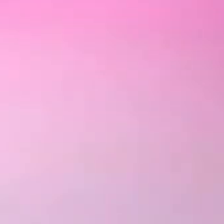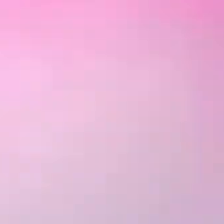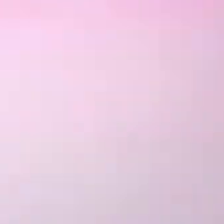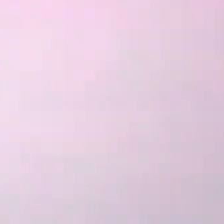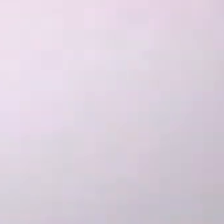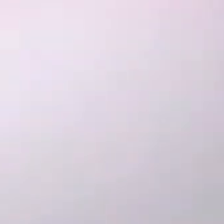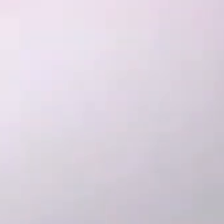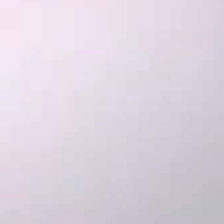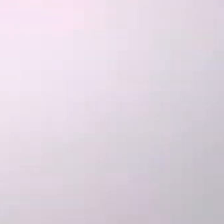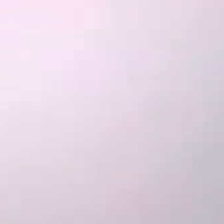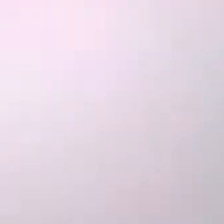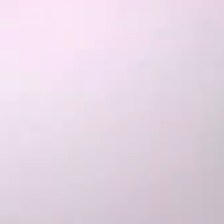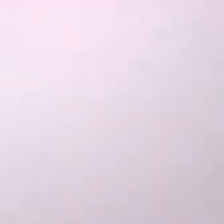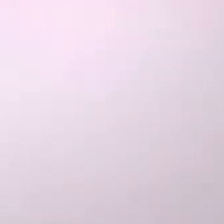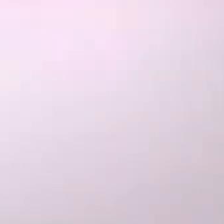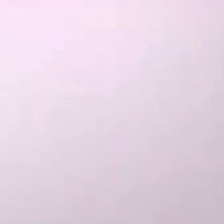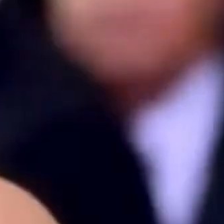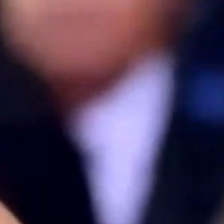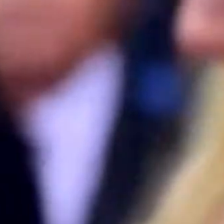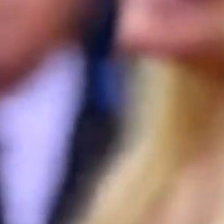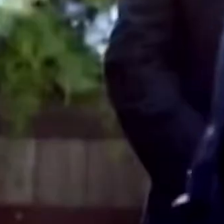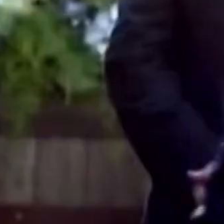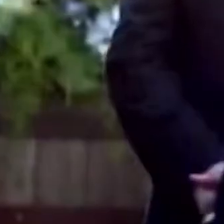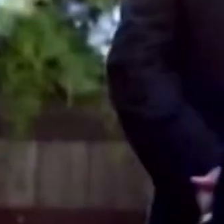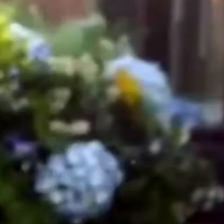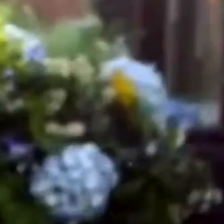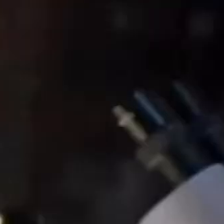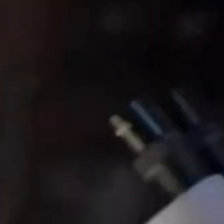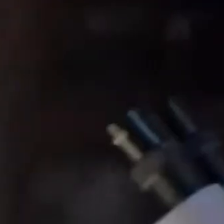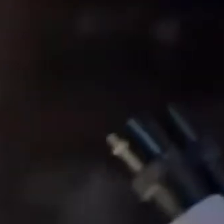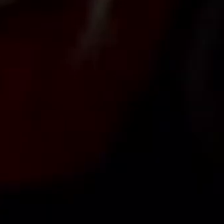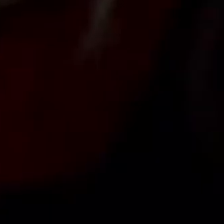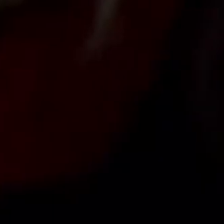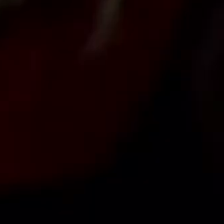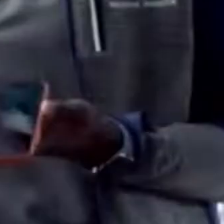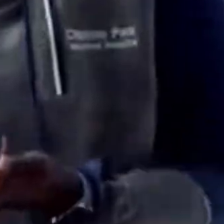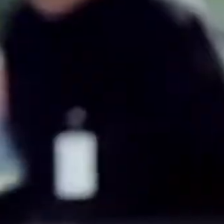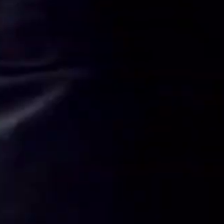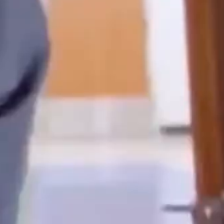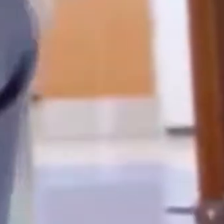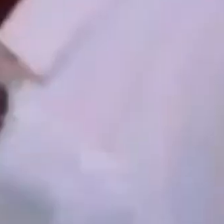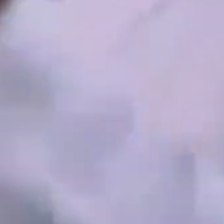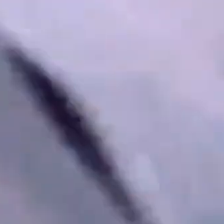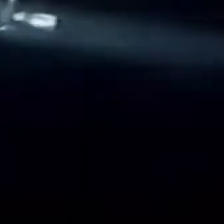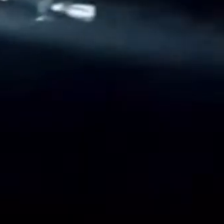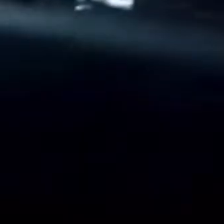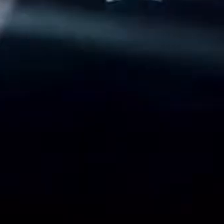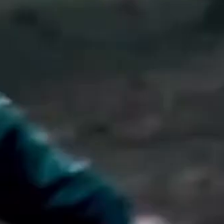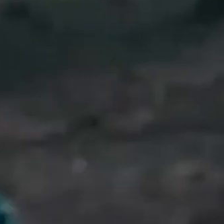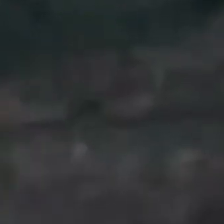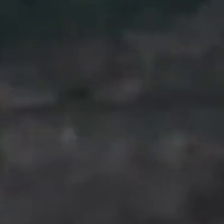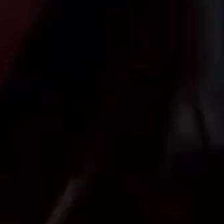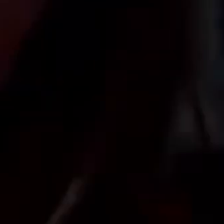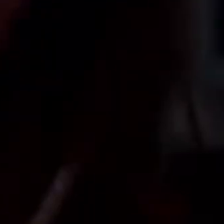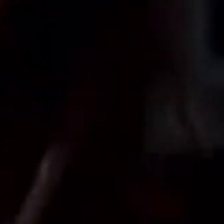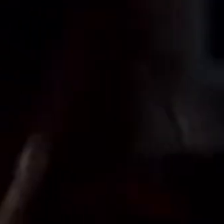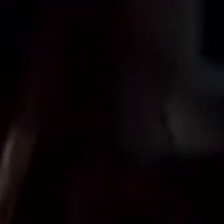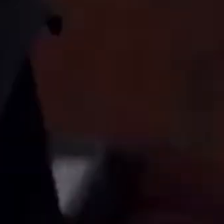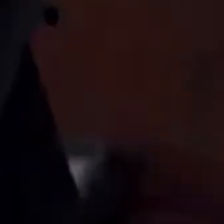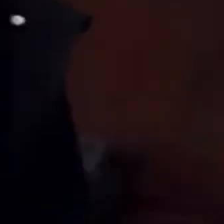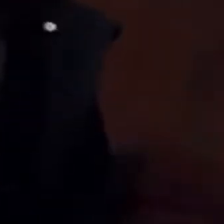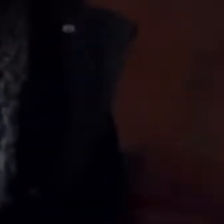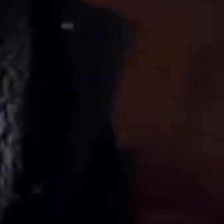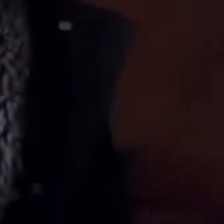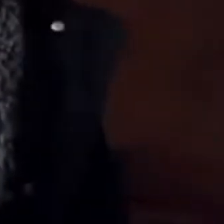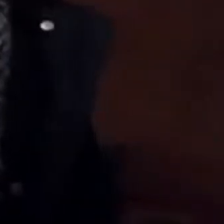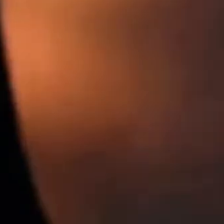when you upgrade to DSTV Family. Because there's something for everyone. Like unmissable, must-watch international series.